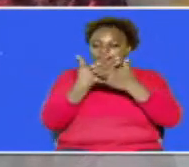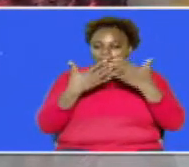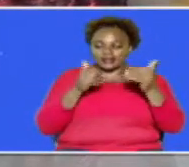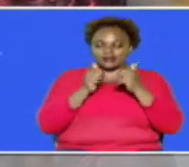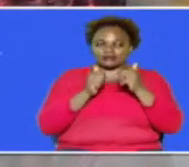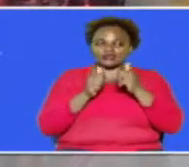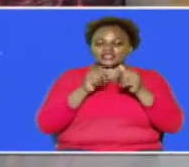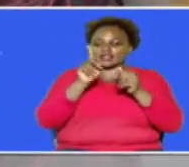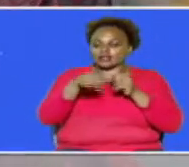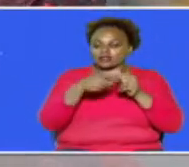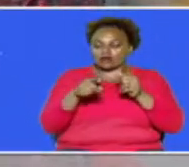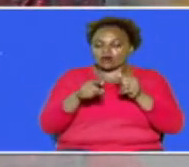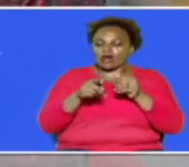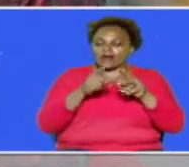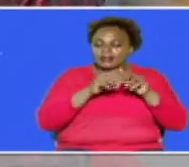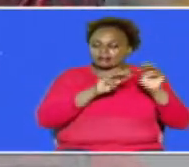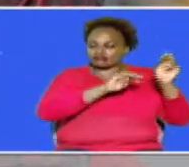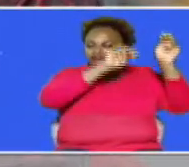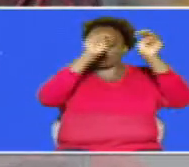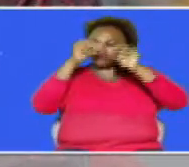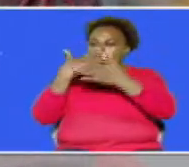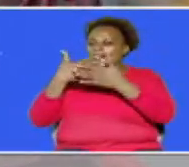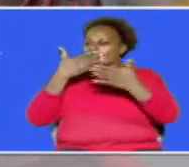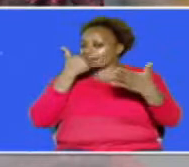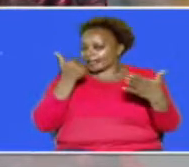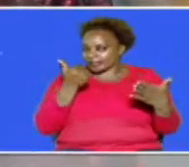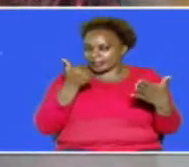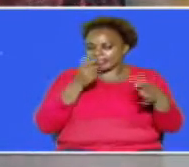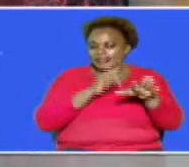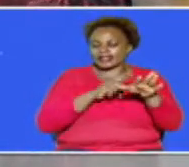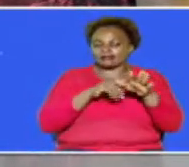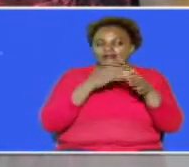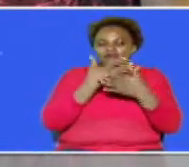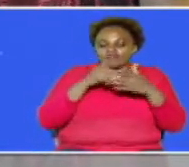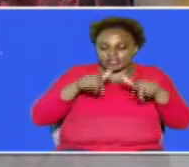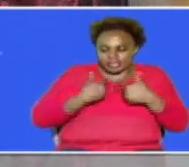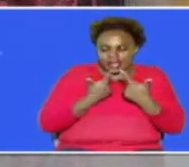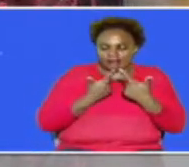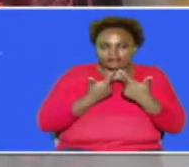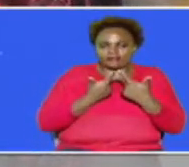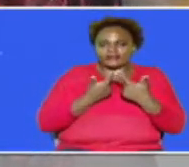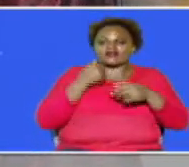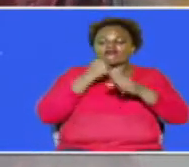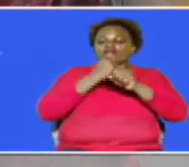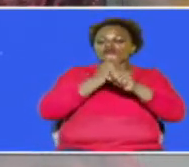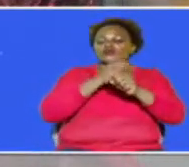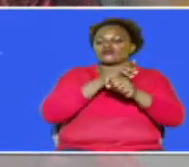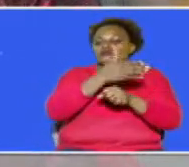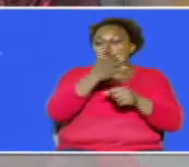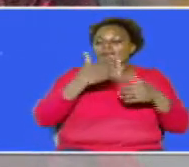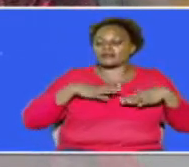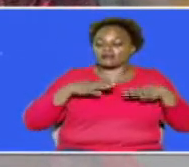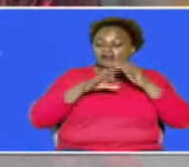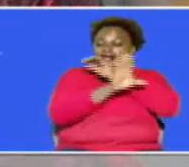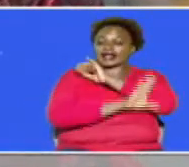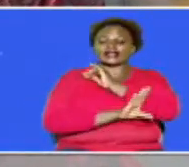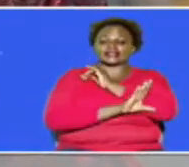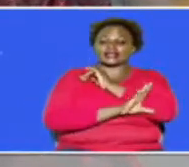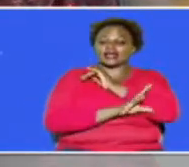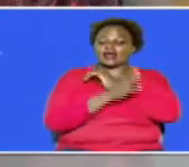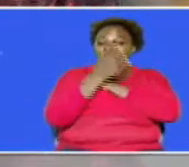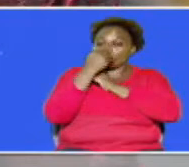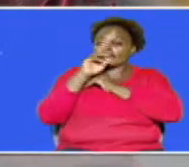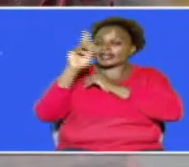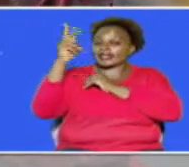not proper to something that is better. And especially when you're not doing it for yourself, mm-hmm. but you're doing it for the people of this country. Because